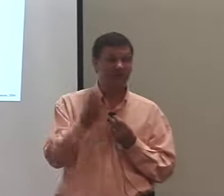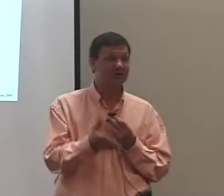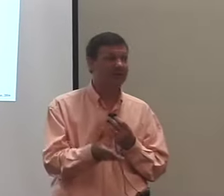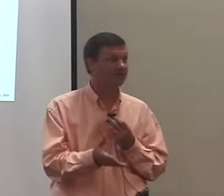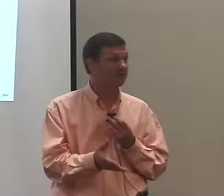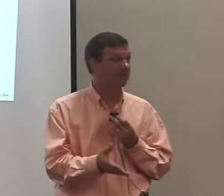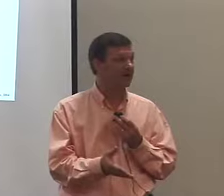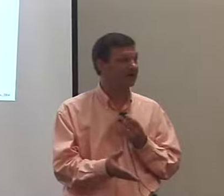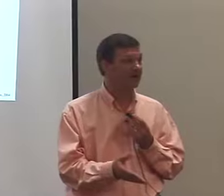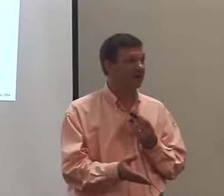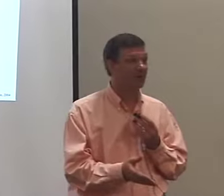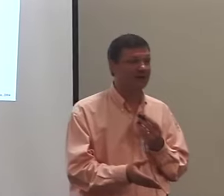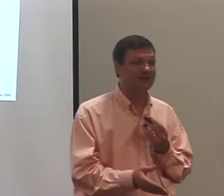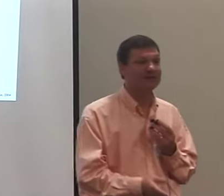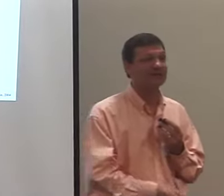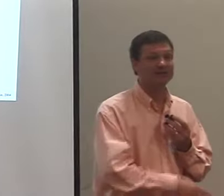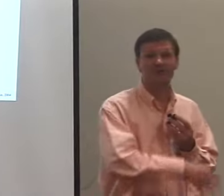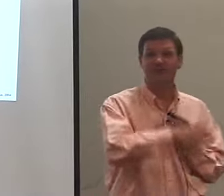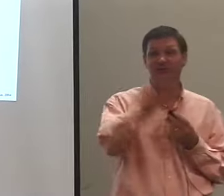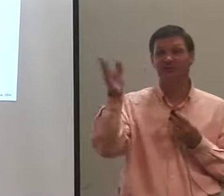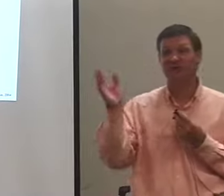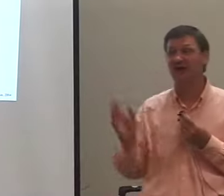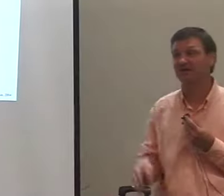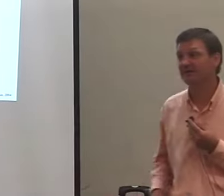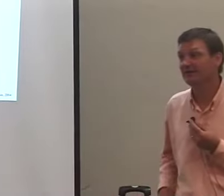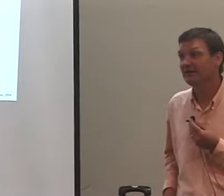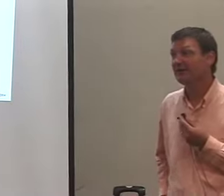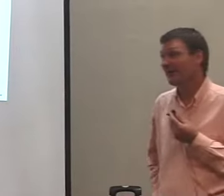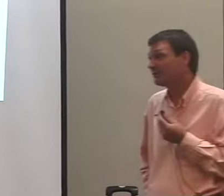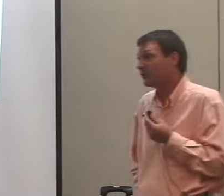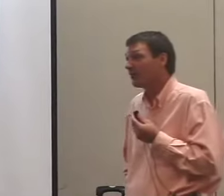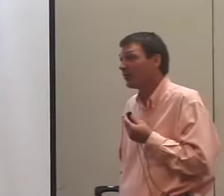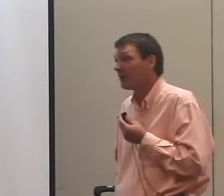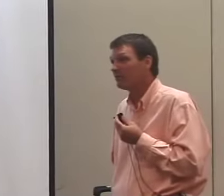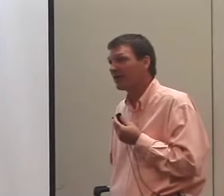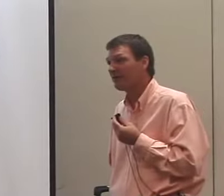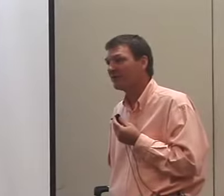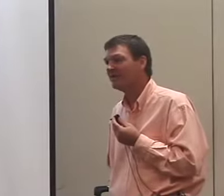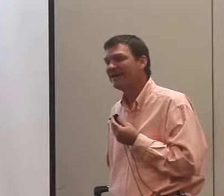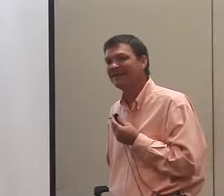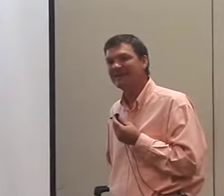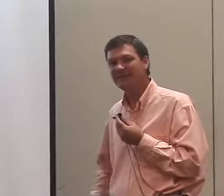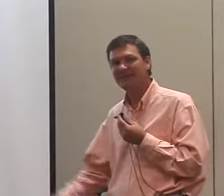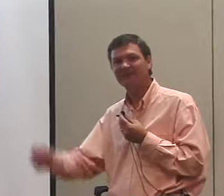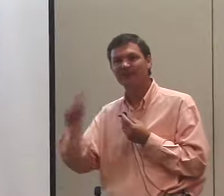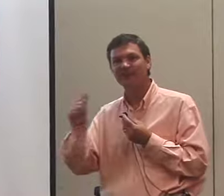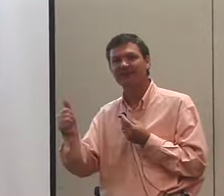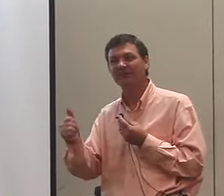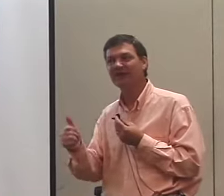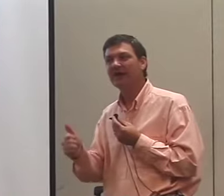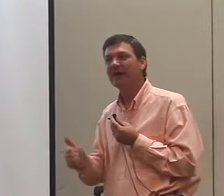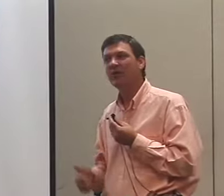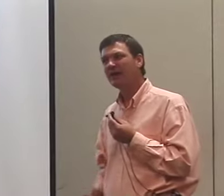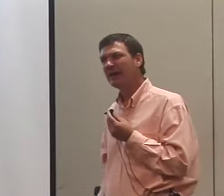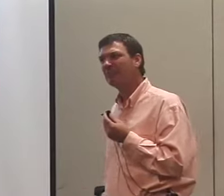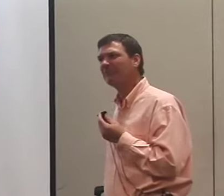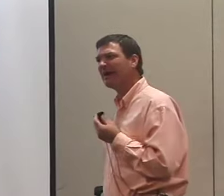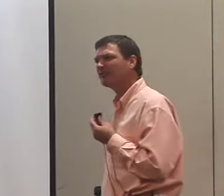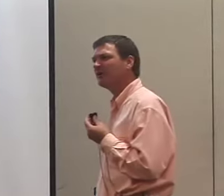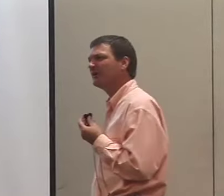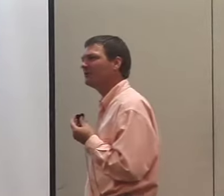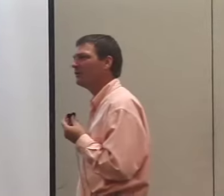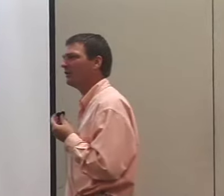he's supposed to be doing stuff by himself quietly and the teacher's doing something else. That's when our probable time is. Then he makes noises. What